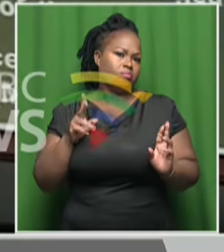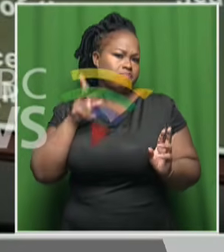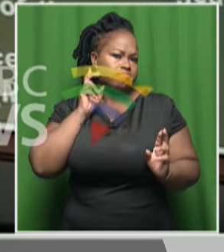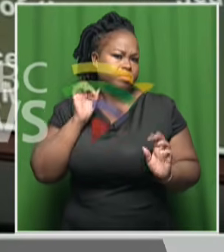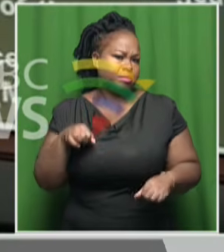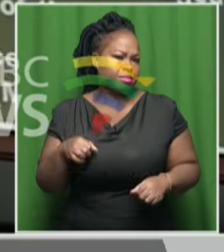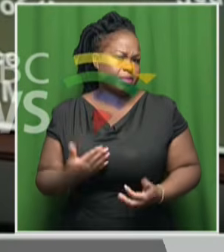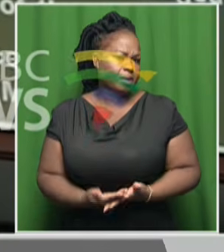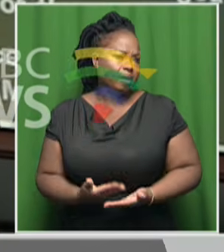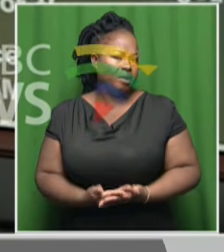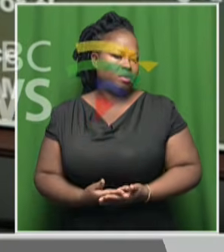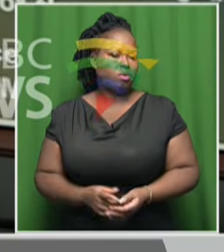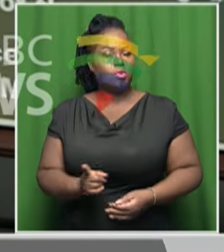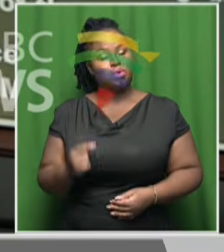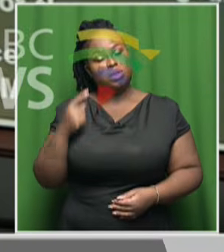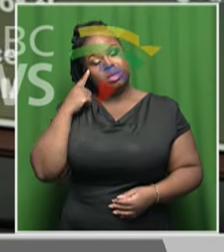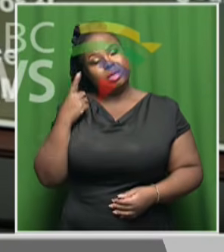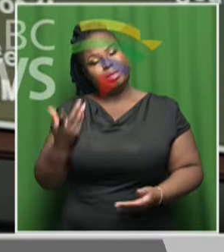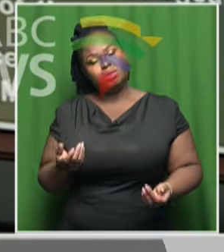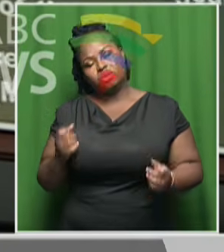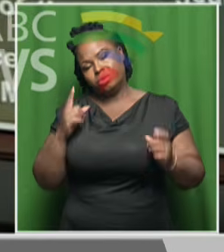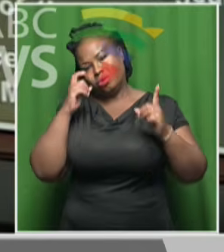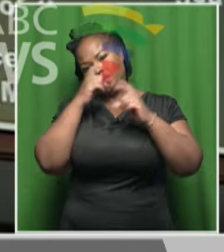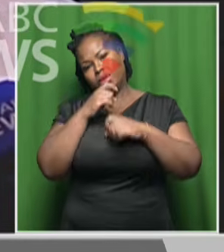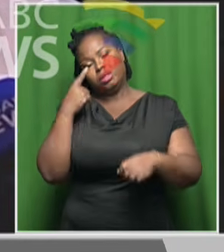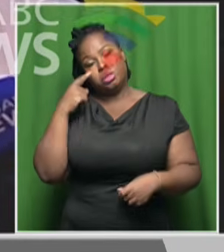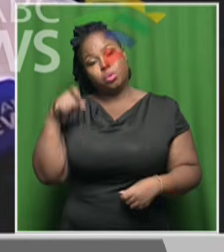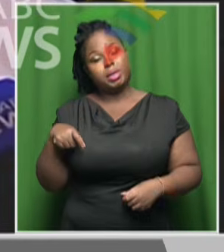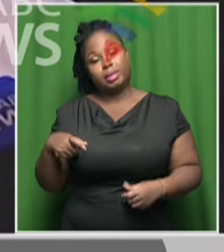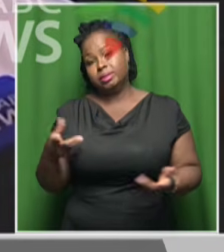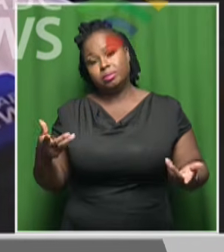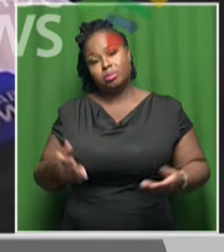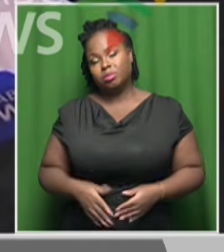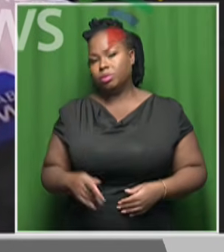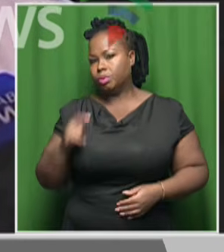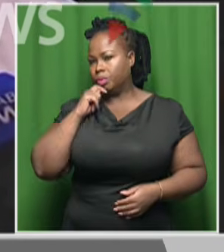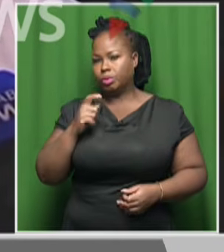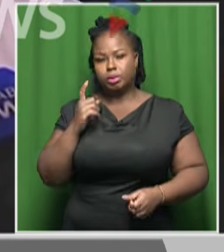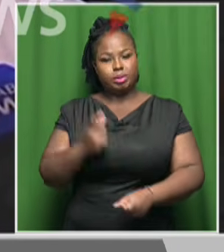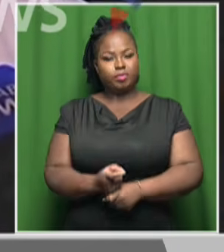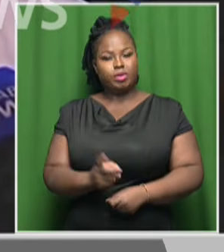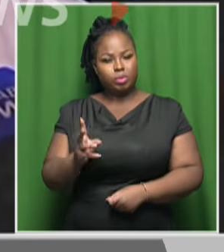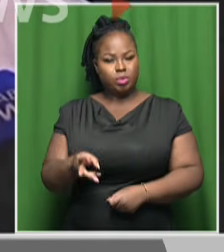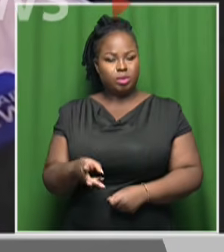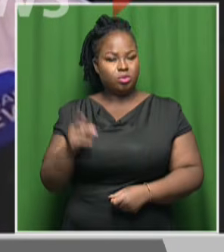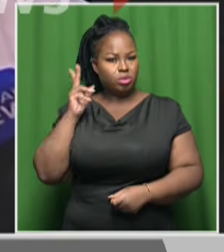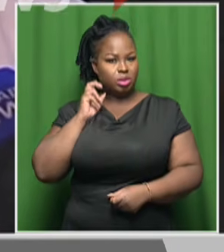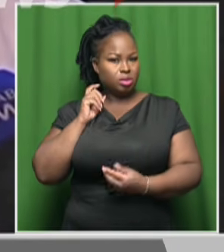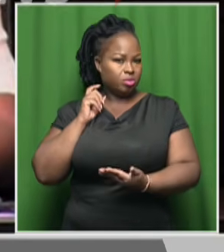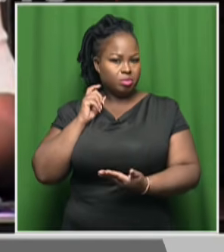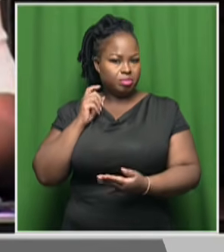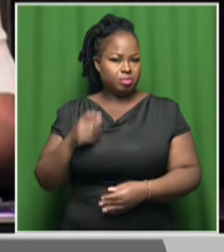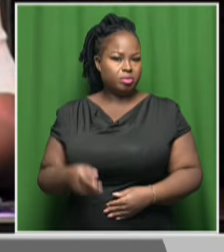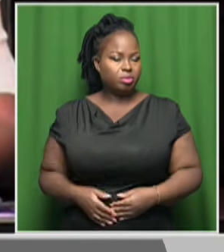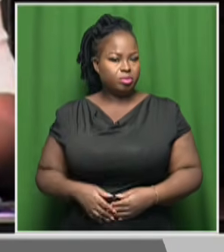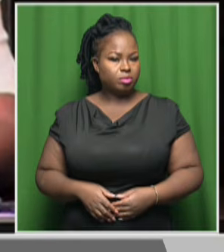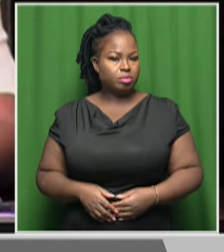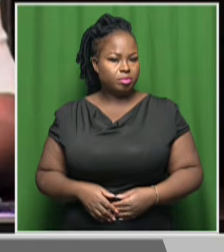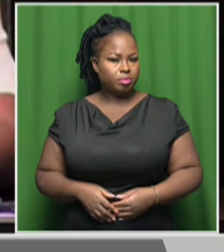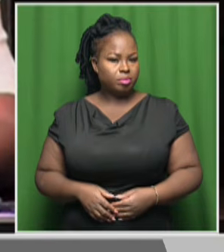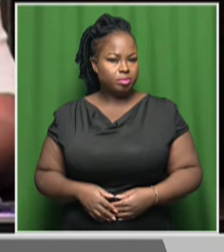hear? Or do you think he's a very complicated witness that it's actually going to be very difficult to listen to him as a